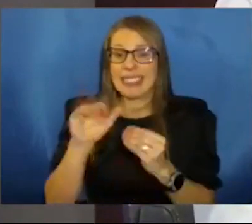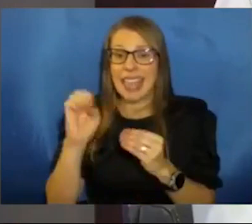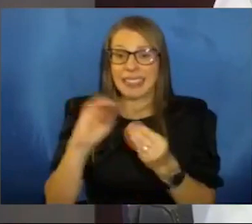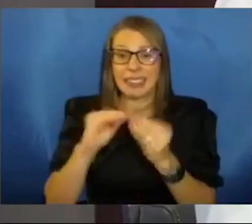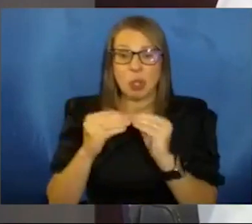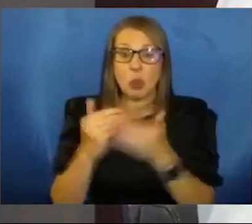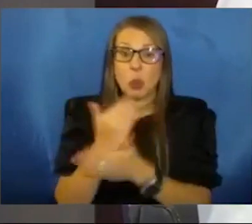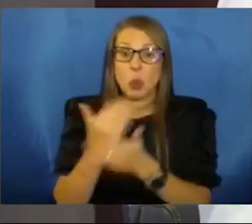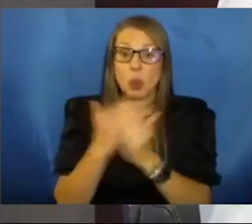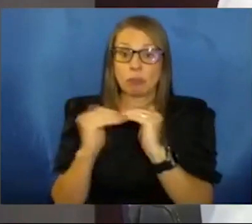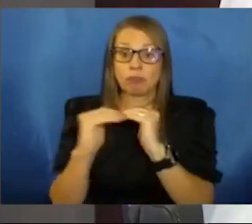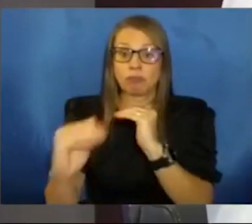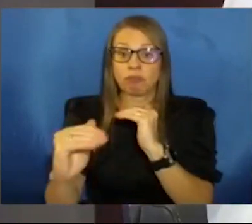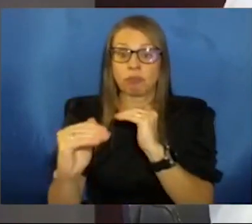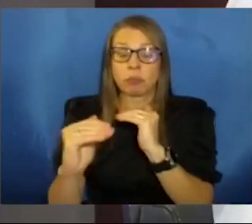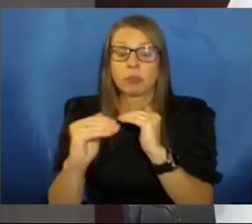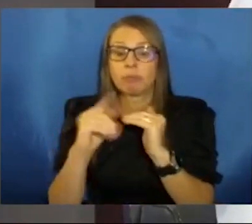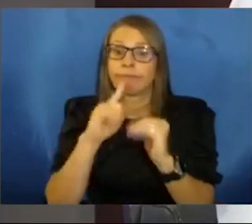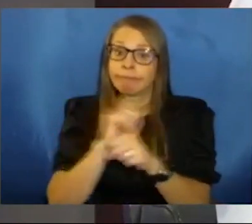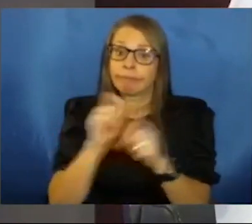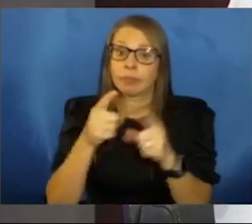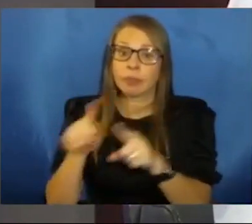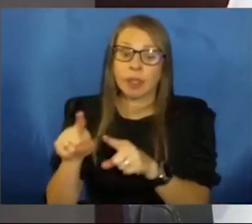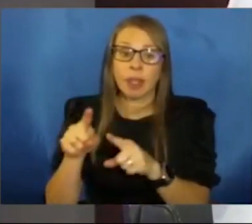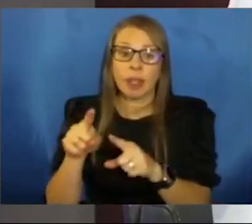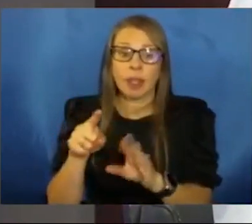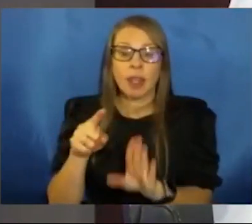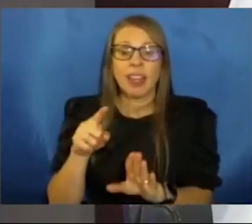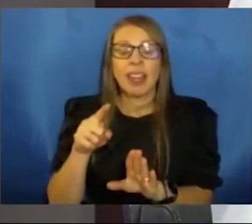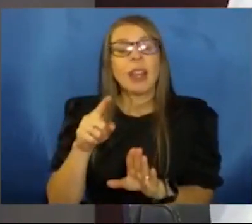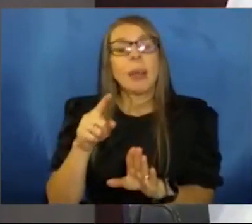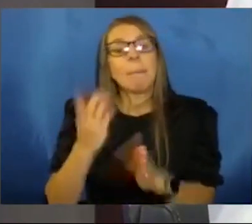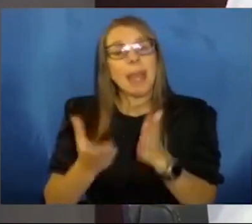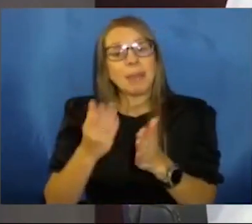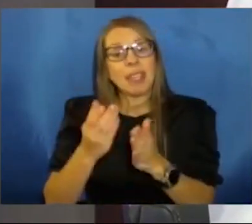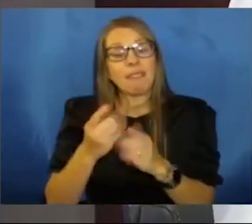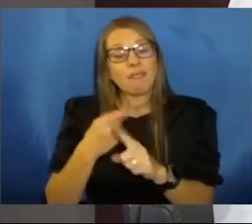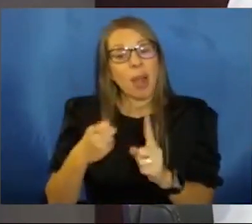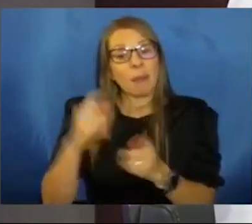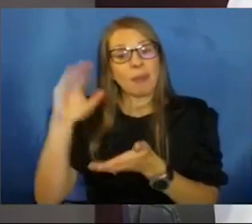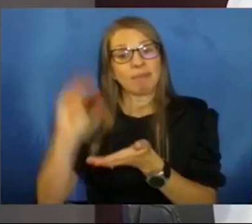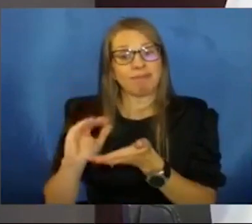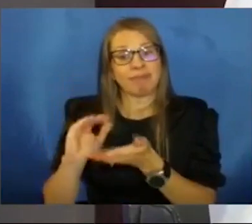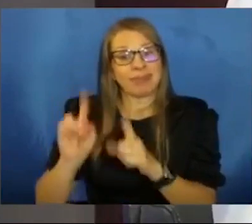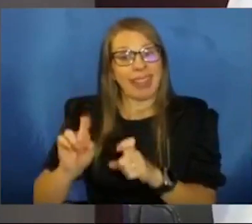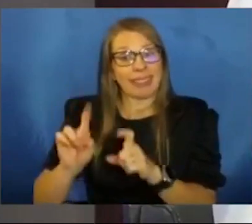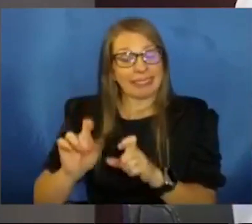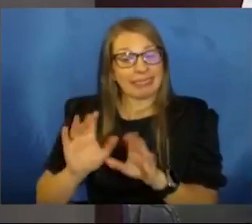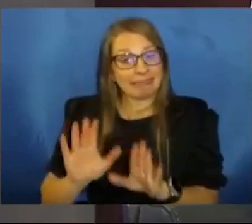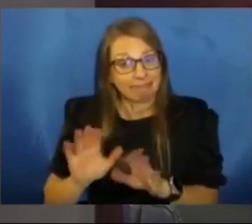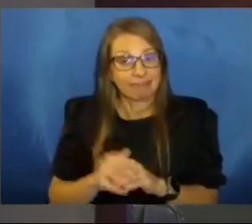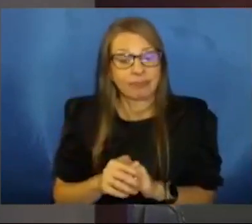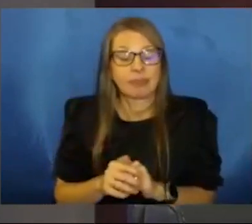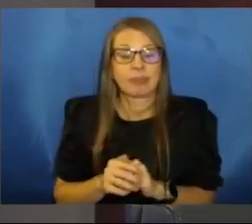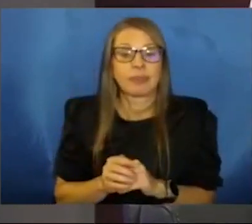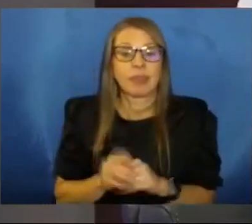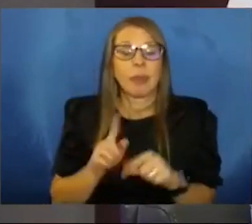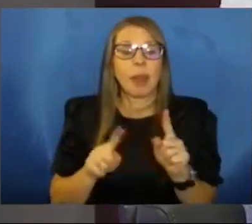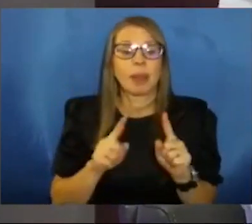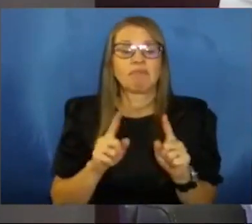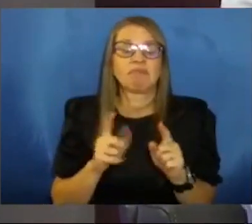it's at private pharmacies or minute clinics, whether it is at private clinics. Certainly here at the health system, we have